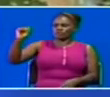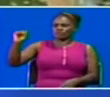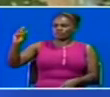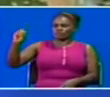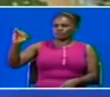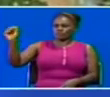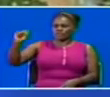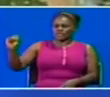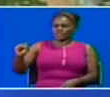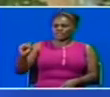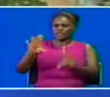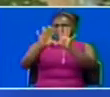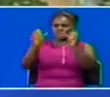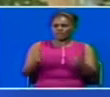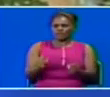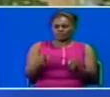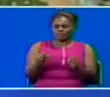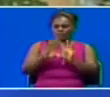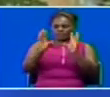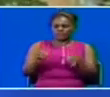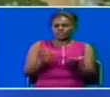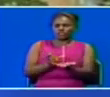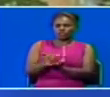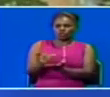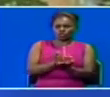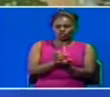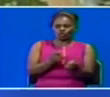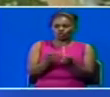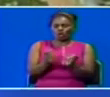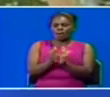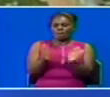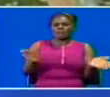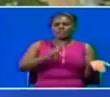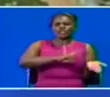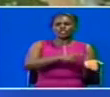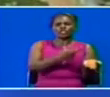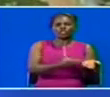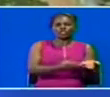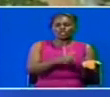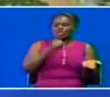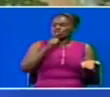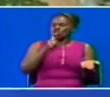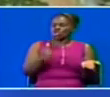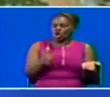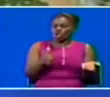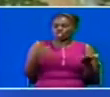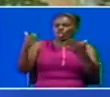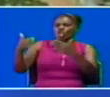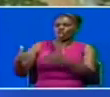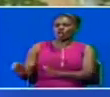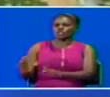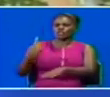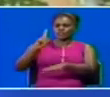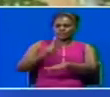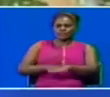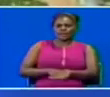the budgetary allocations and make sure that public resources are not lost